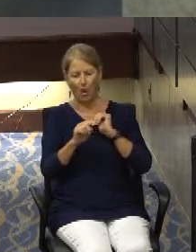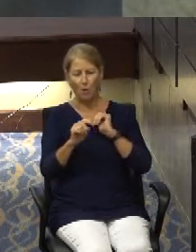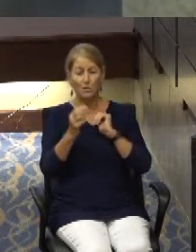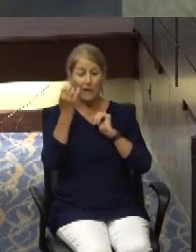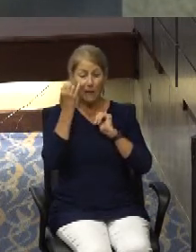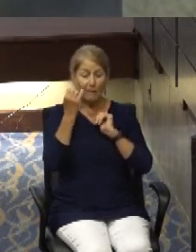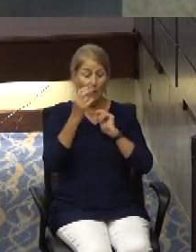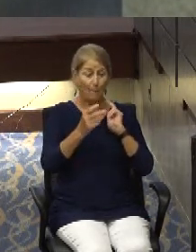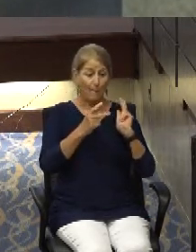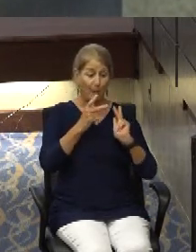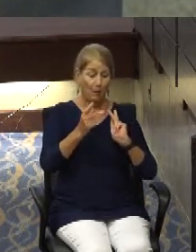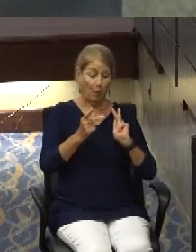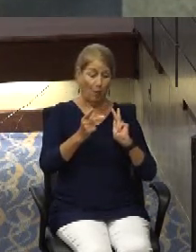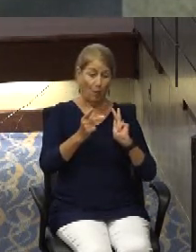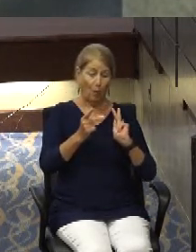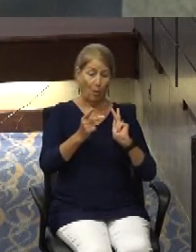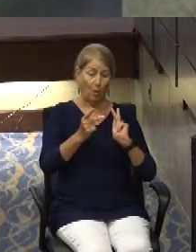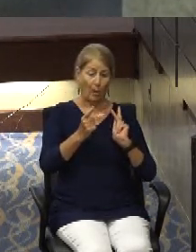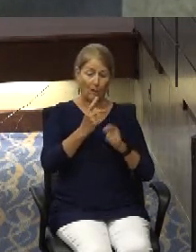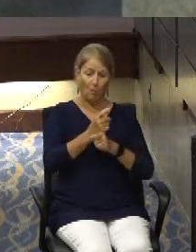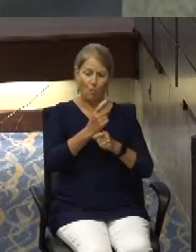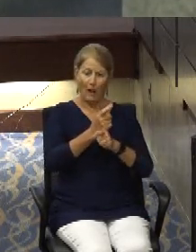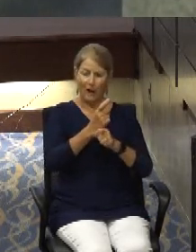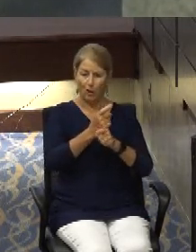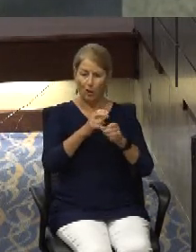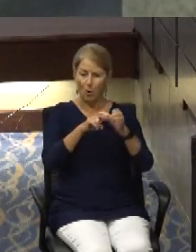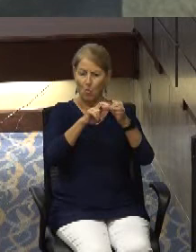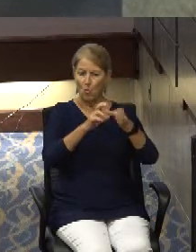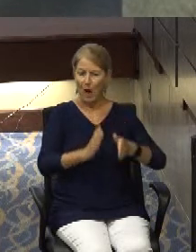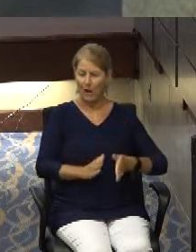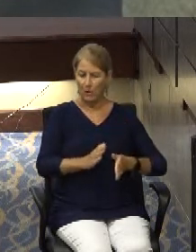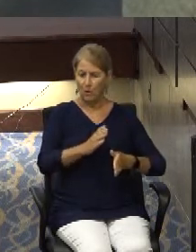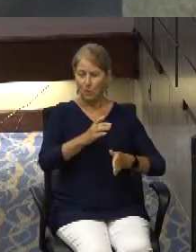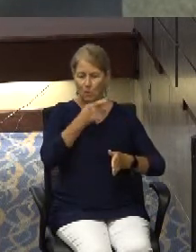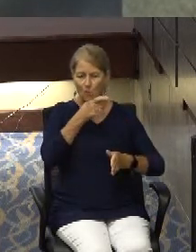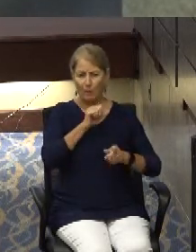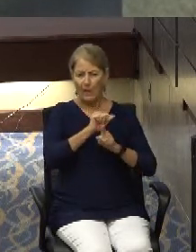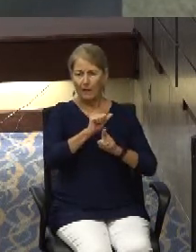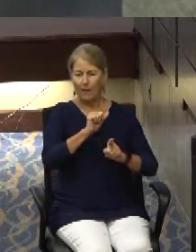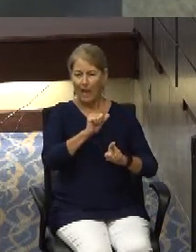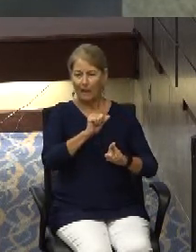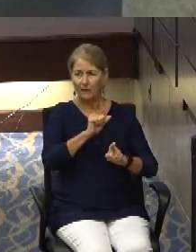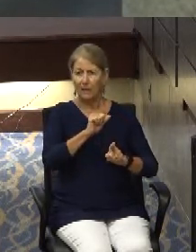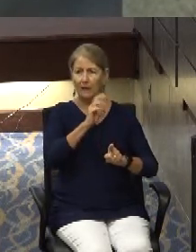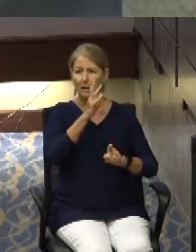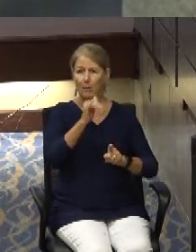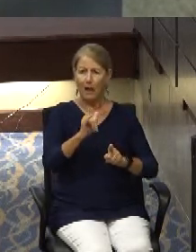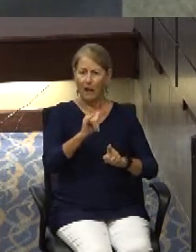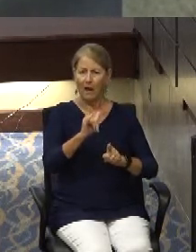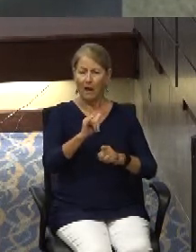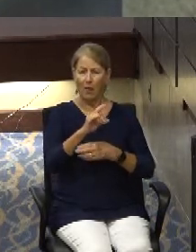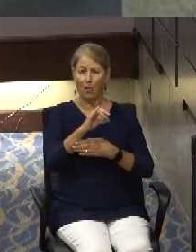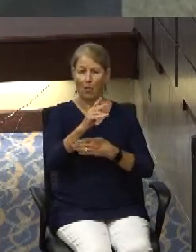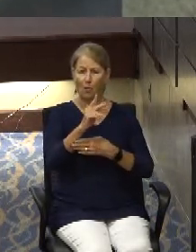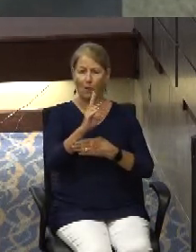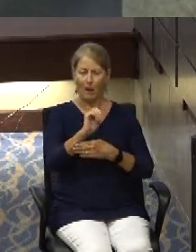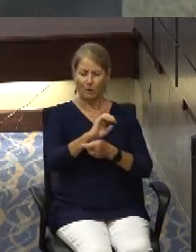are people that are going to be regular riders that are going to be impacted by the route changes,